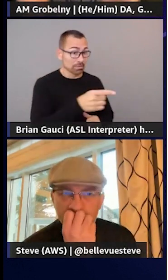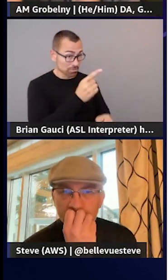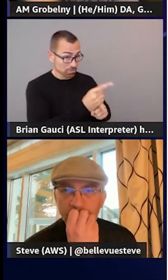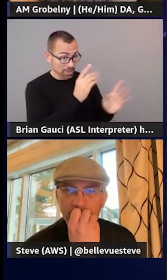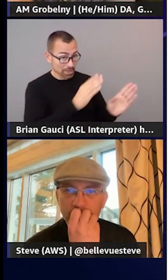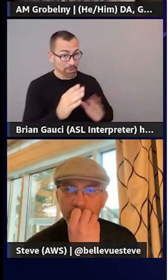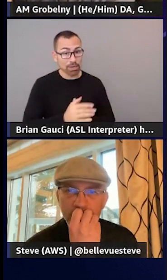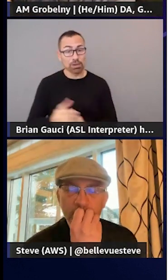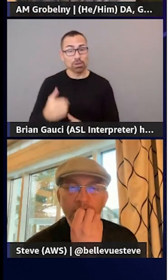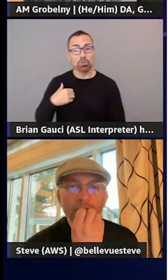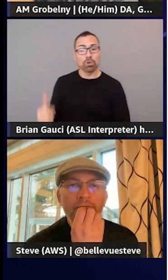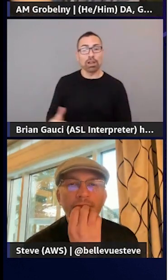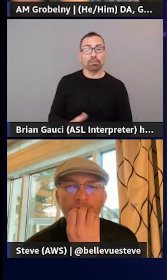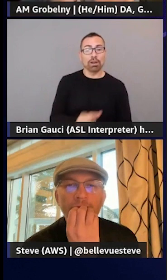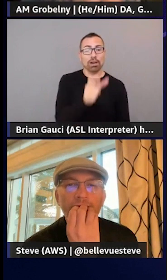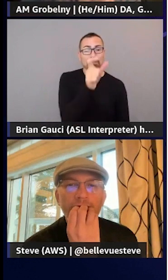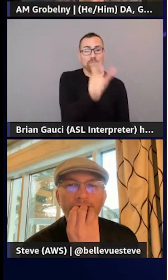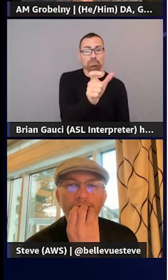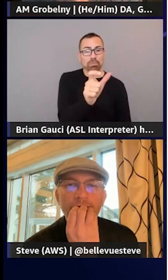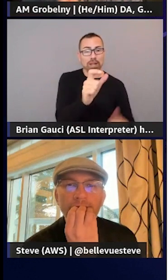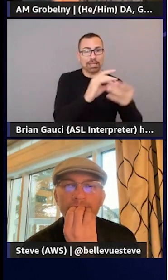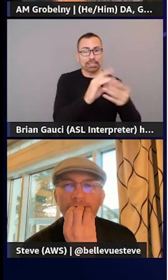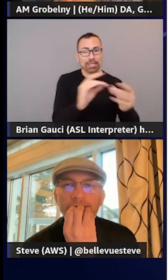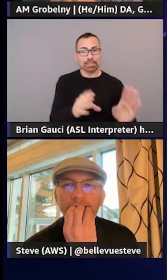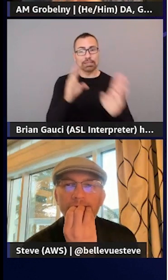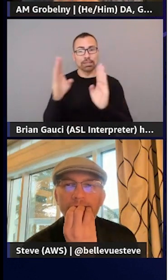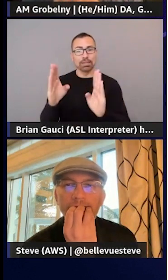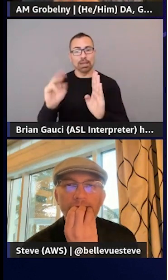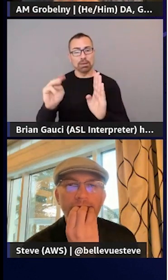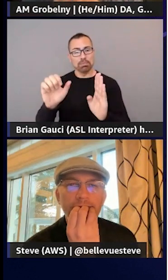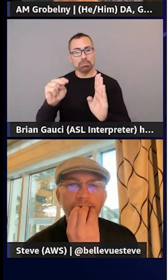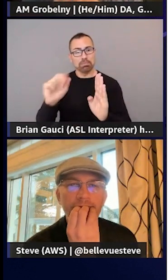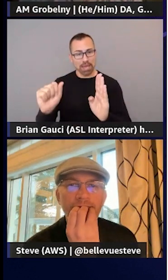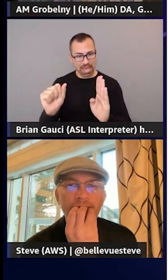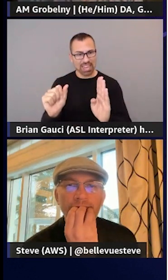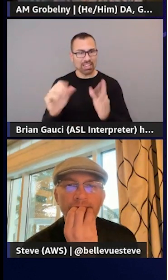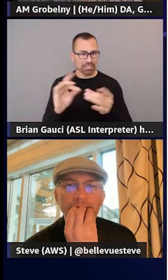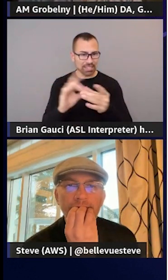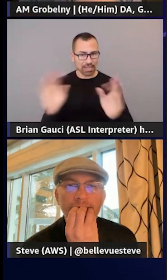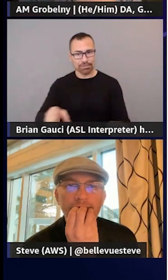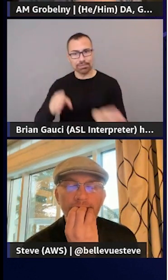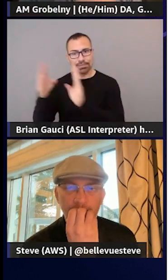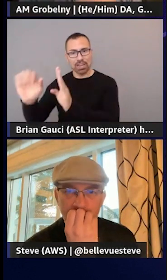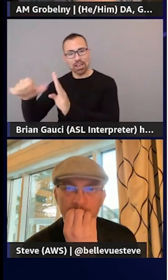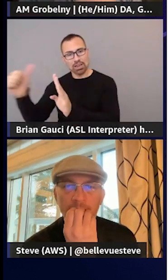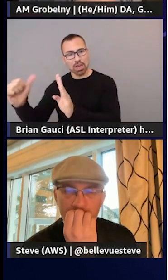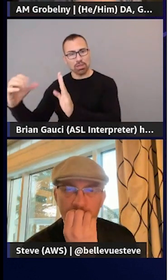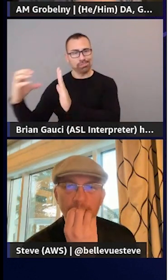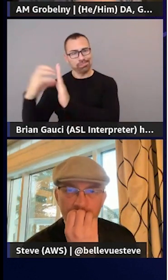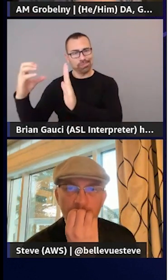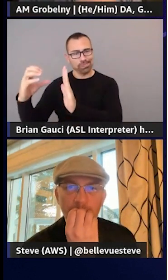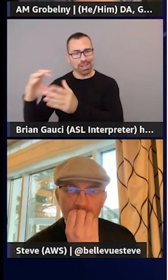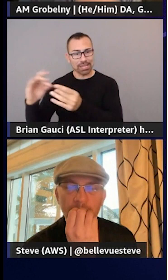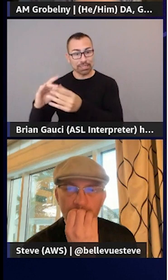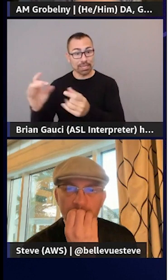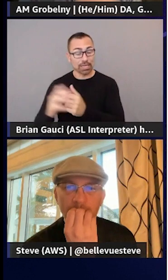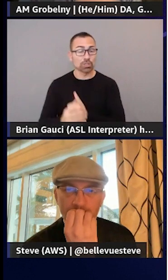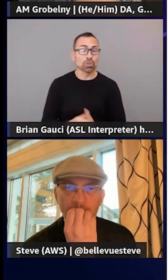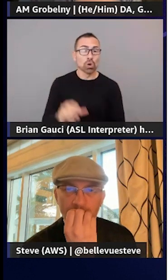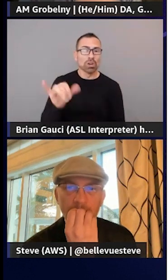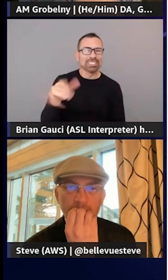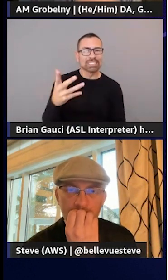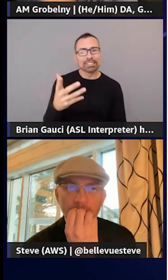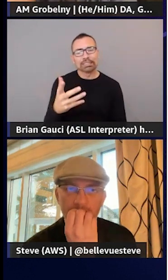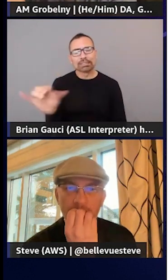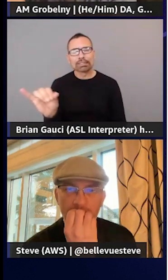mana text, and then another block of text. So like if you want to think of it as chapters in a book, right? So that the order is important, right? You've got